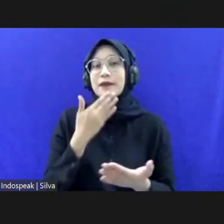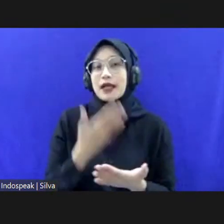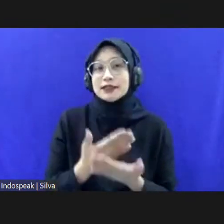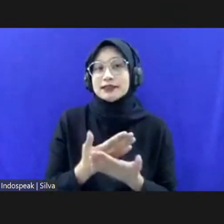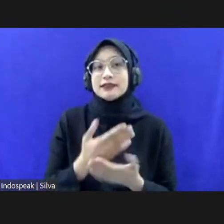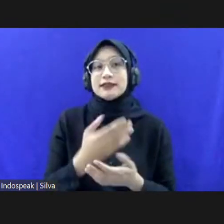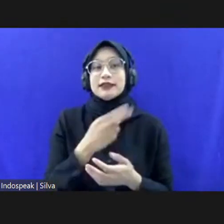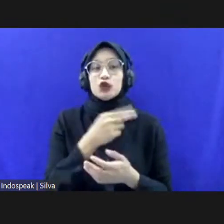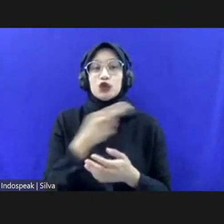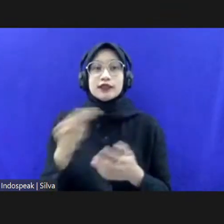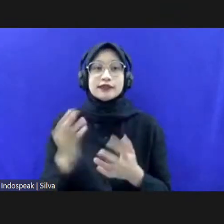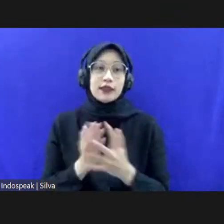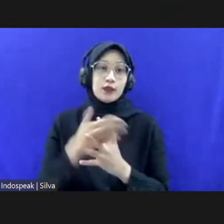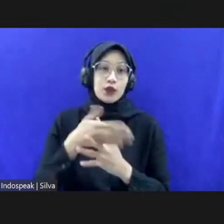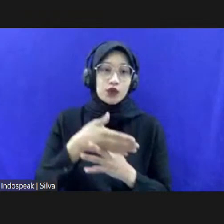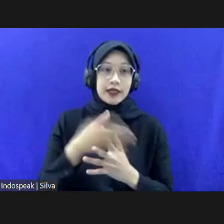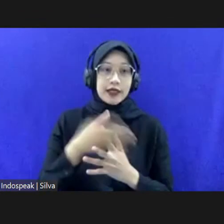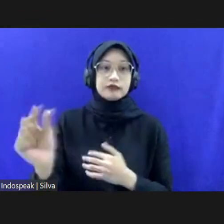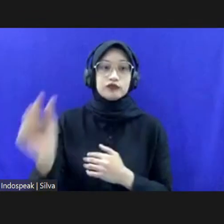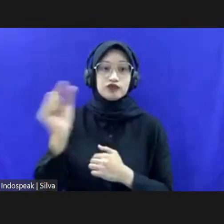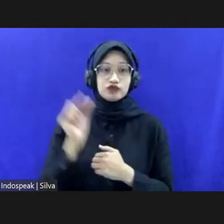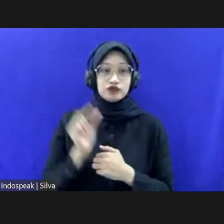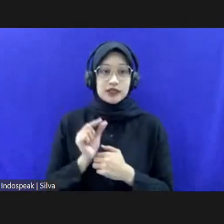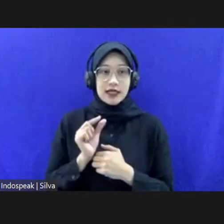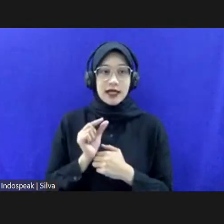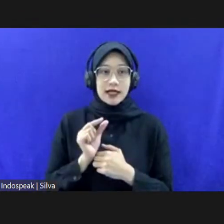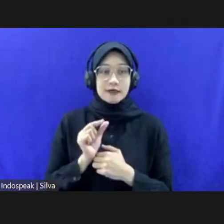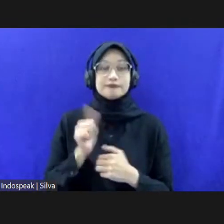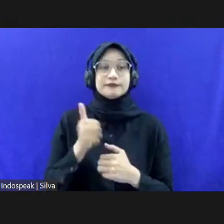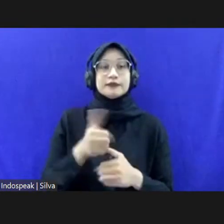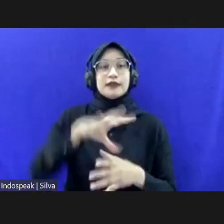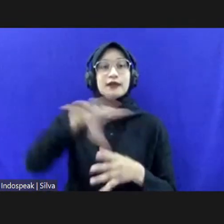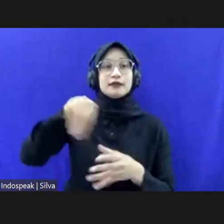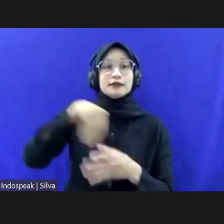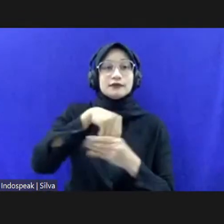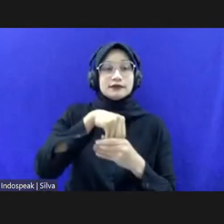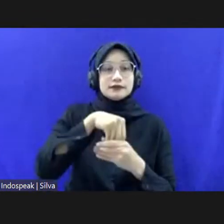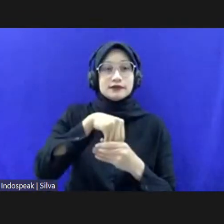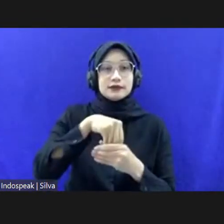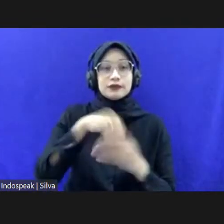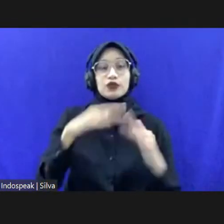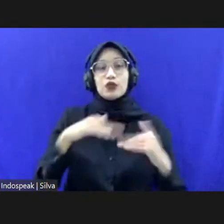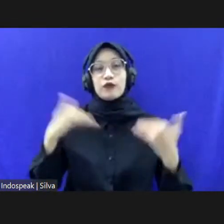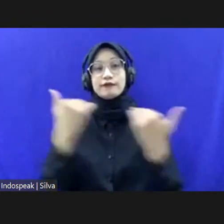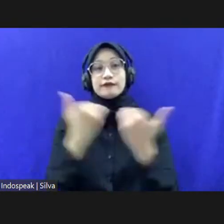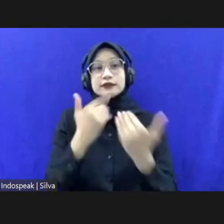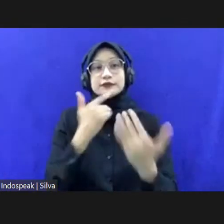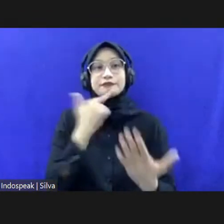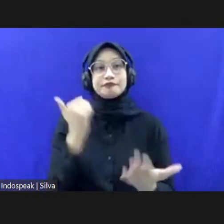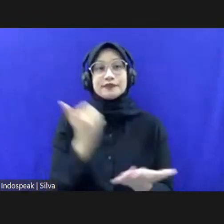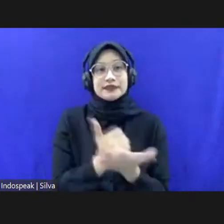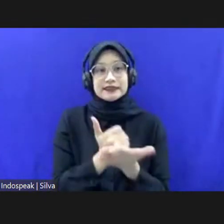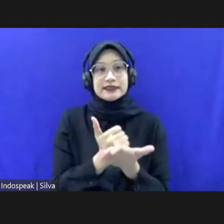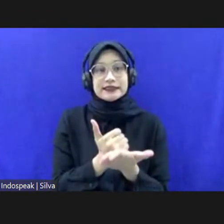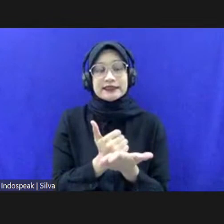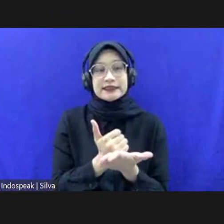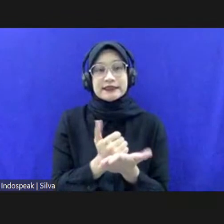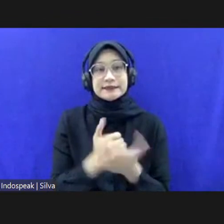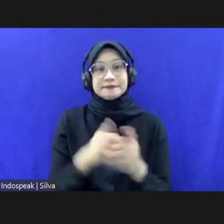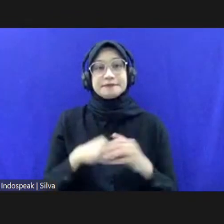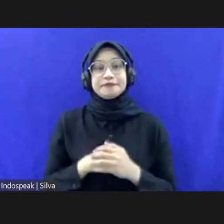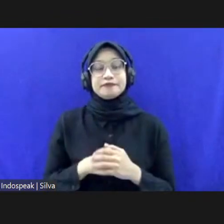me to be part of this very prestigious annual conference. And I would like to